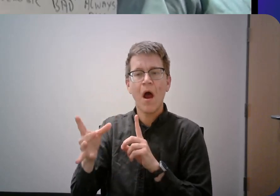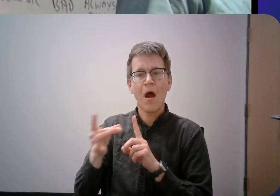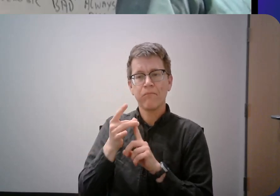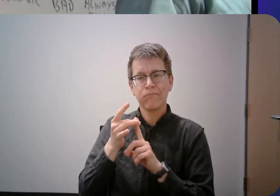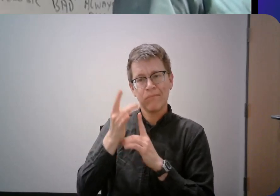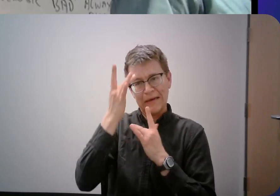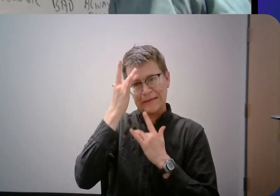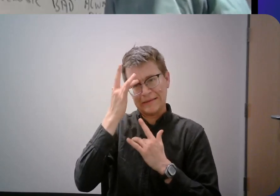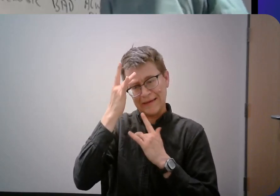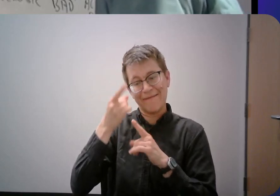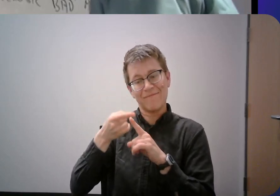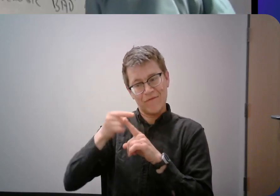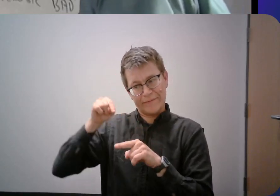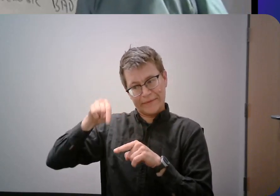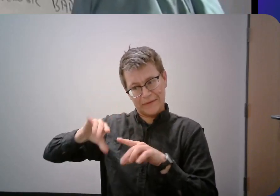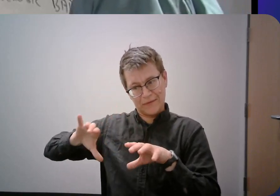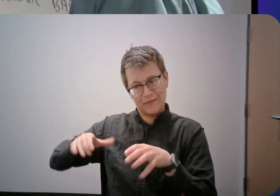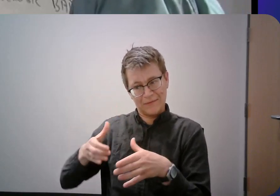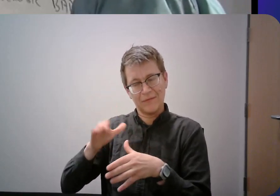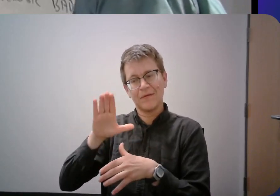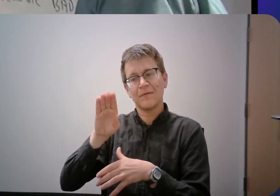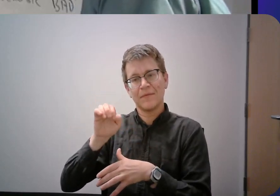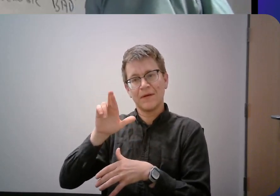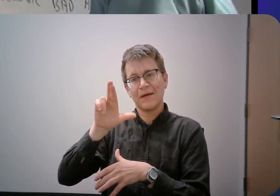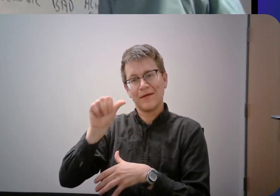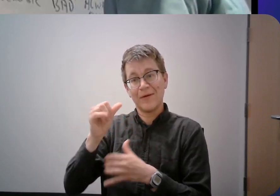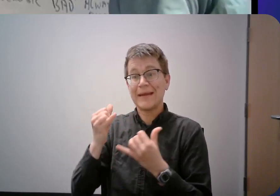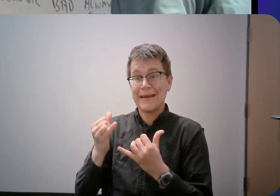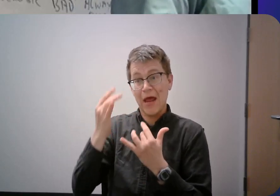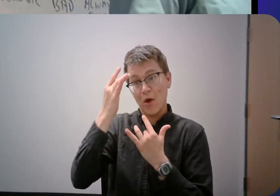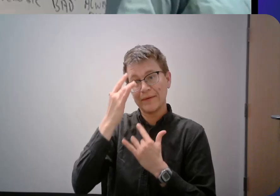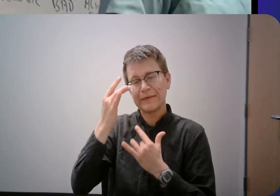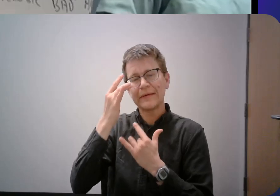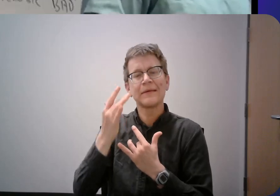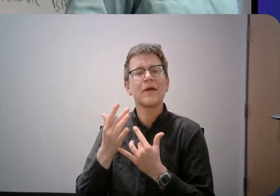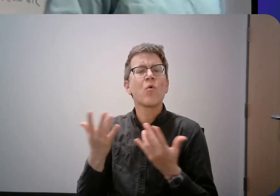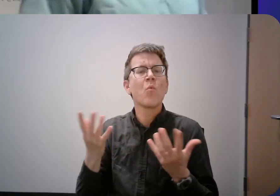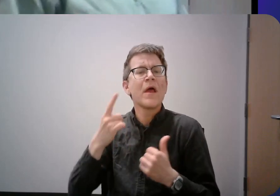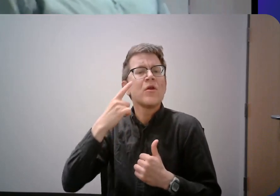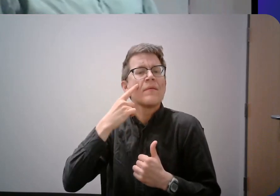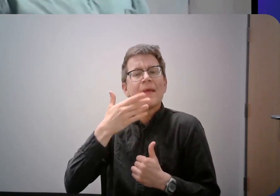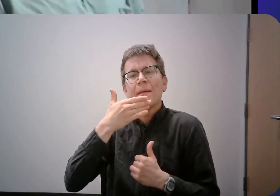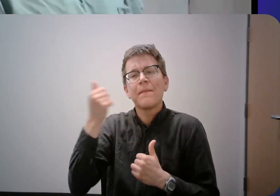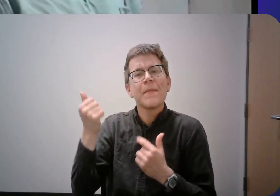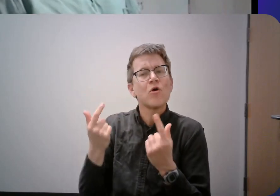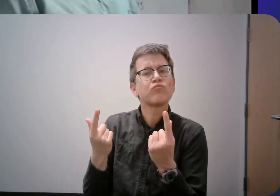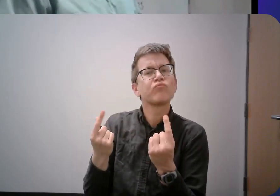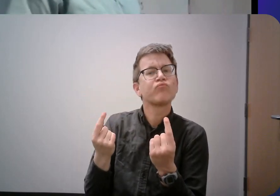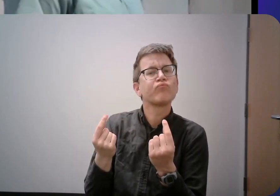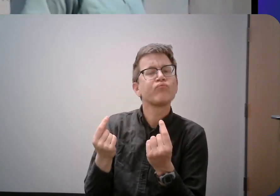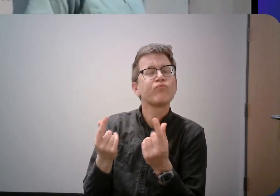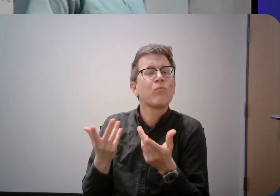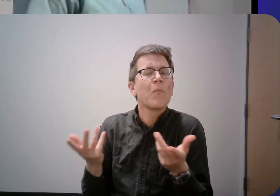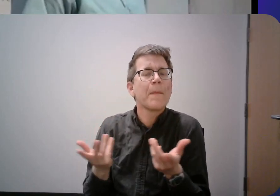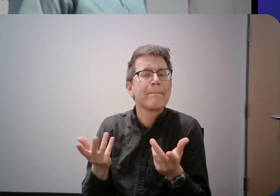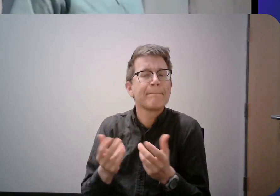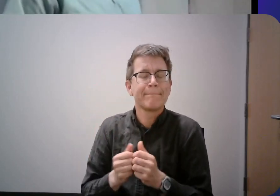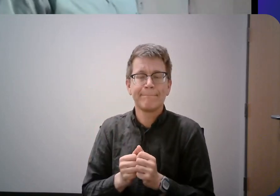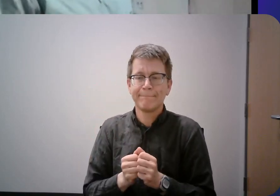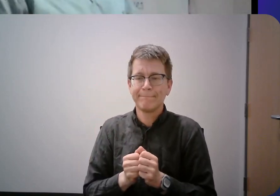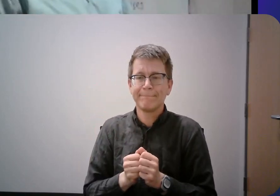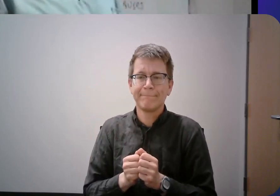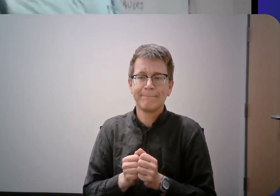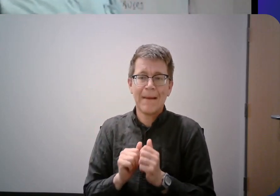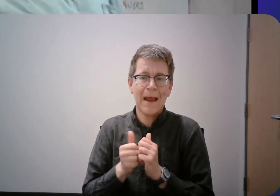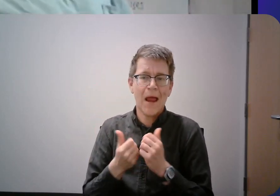Fresh air. Get some fresh air. Think of what your grandma used to tell you when you were sick. Would open all the windows,